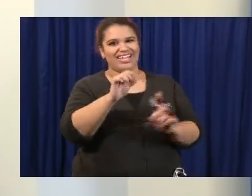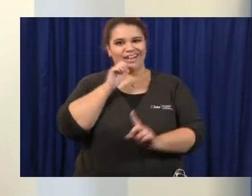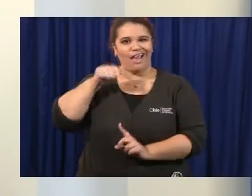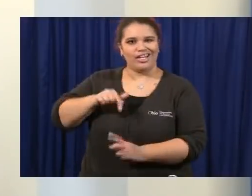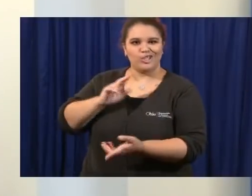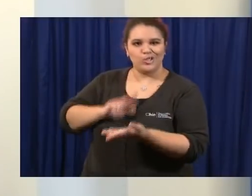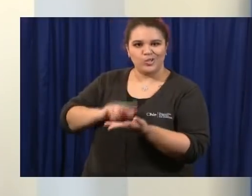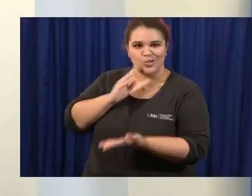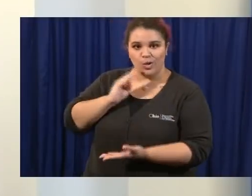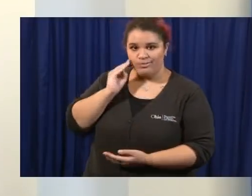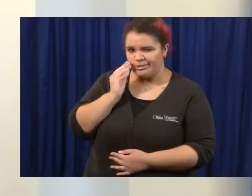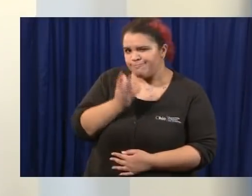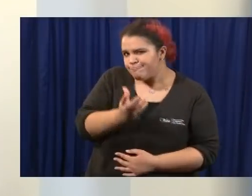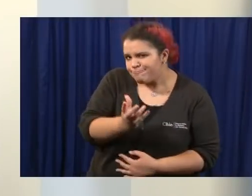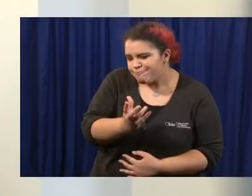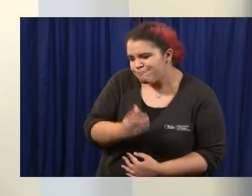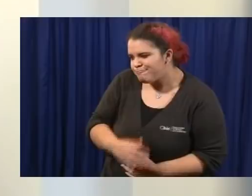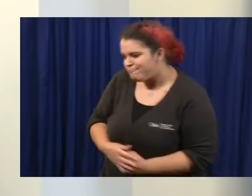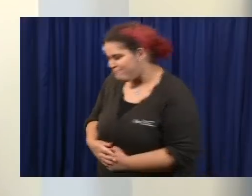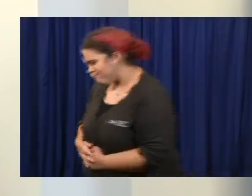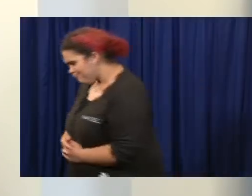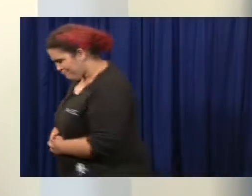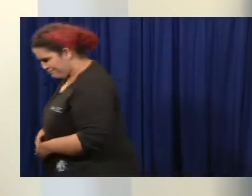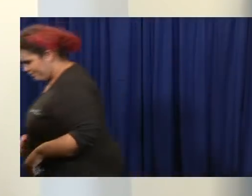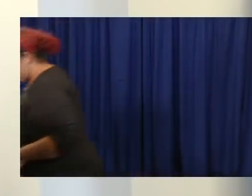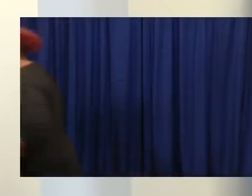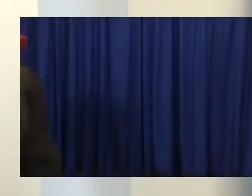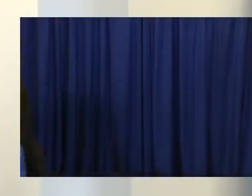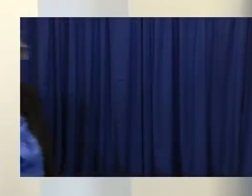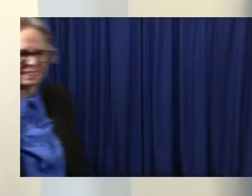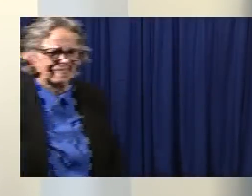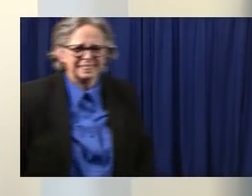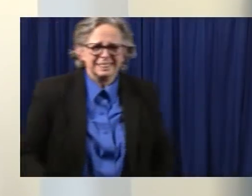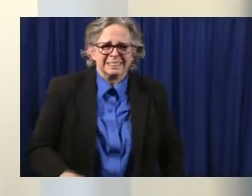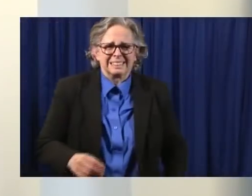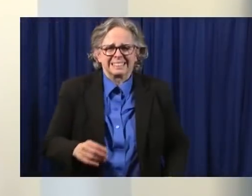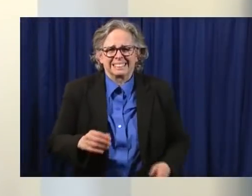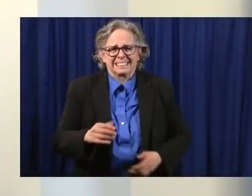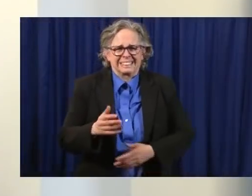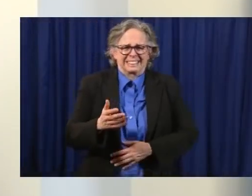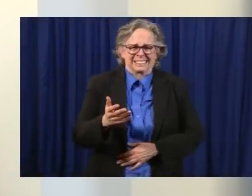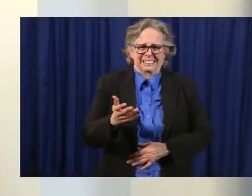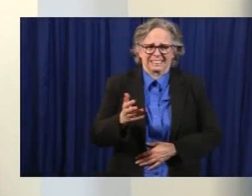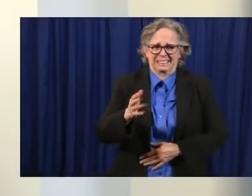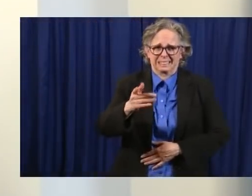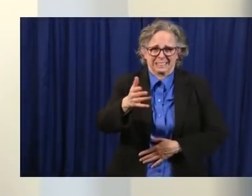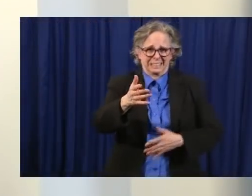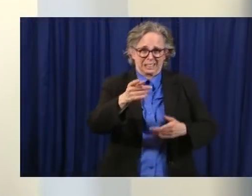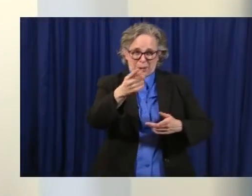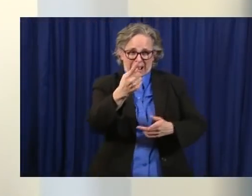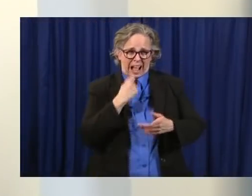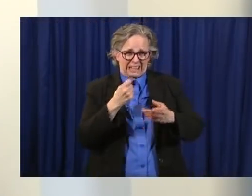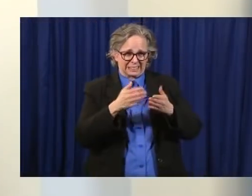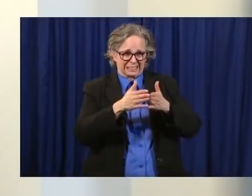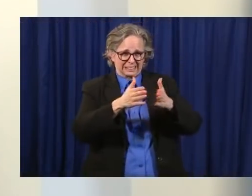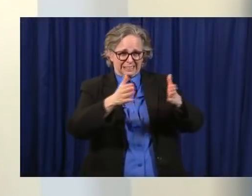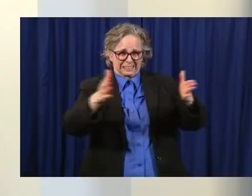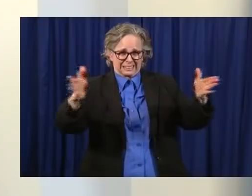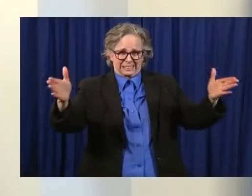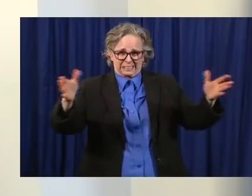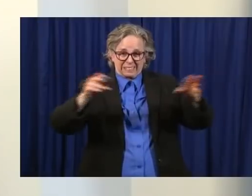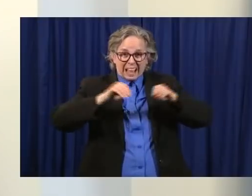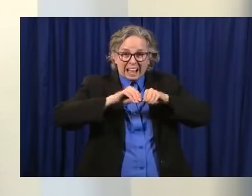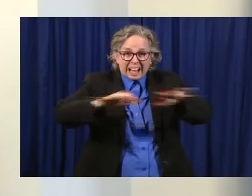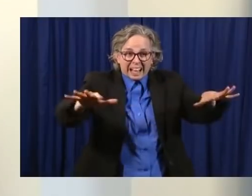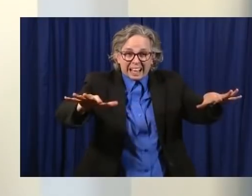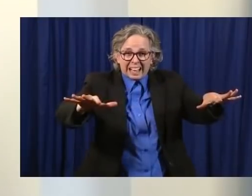You know, I don't think we can say a lot about the general trend or prevalence in the public that hasn't been tested. That's one of